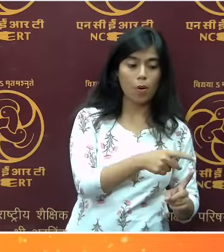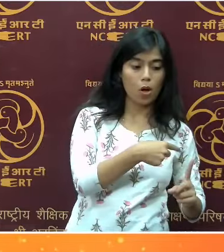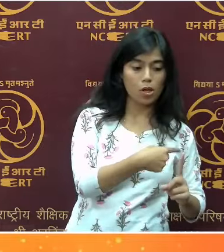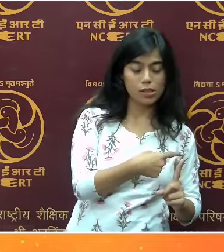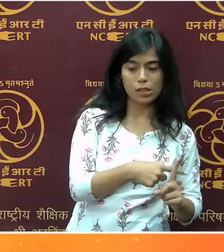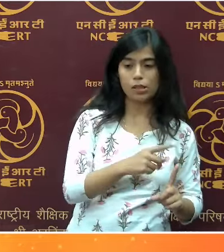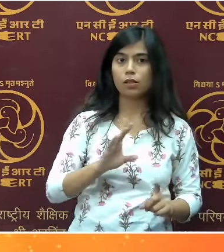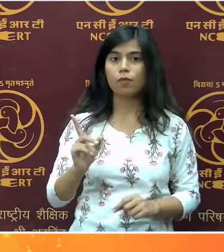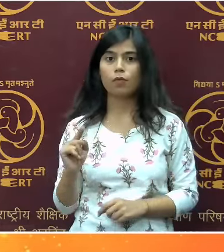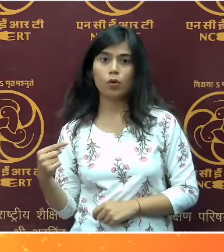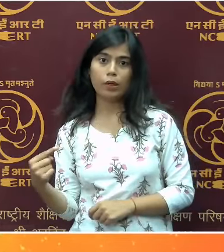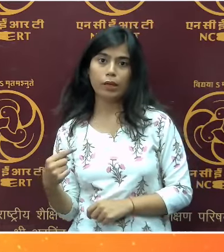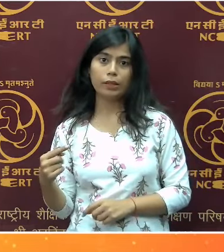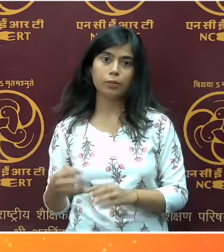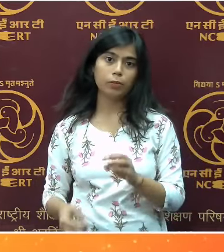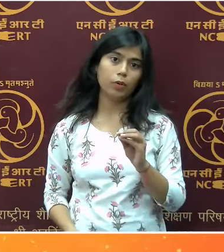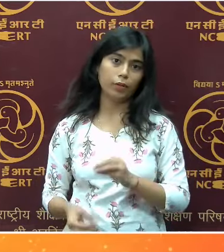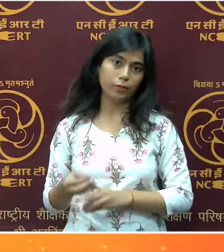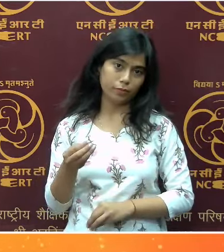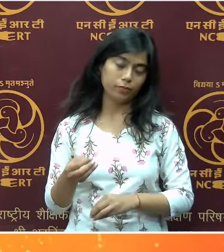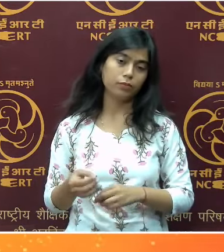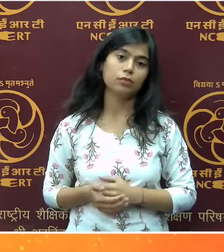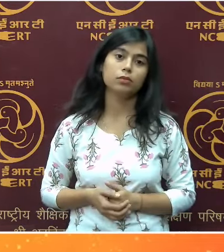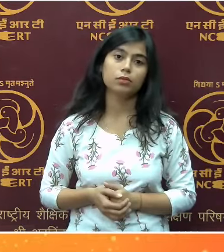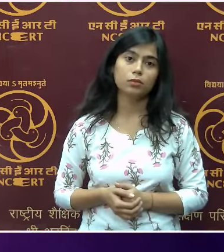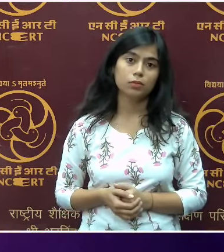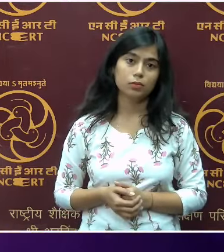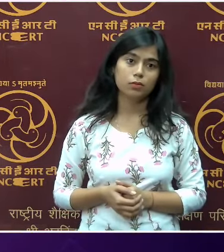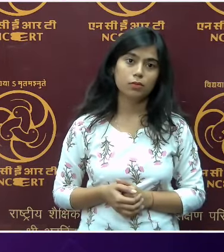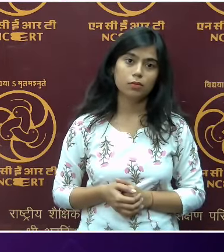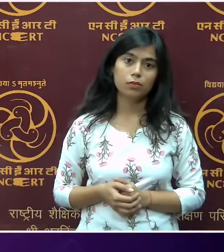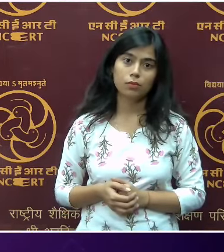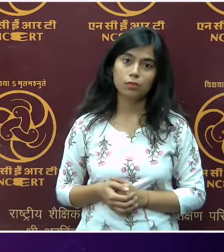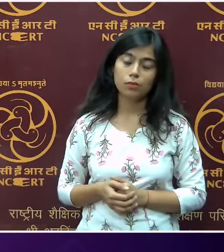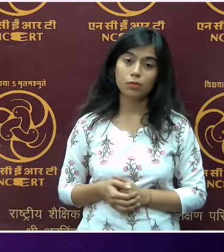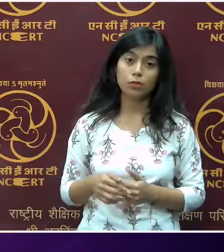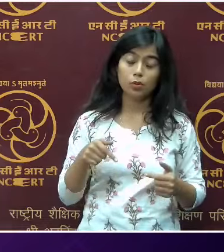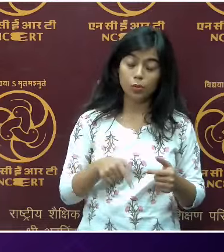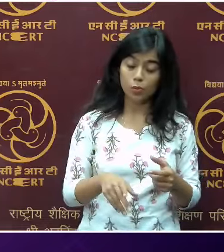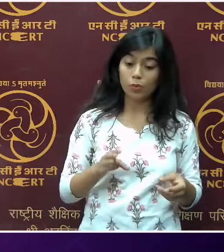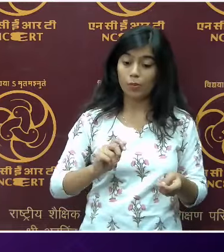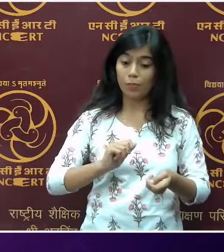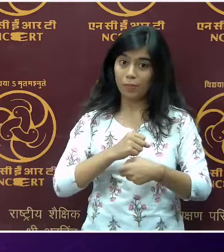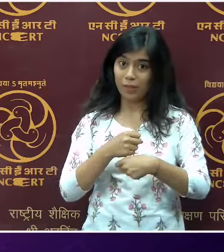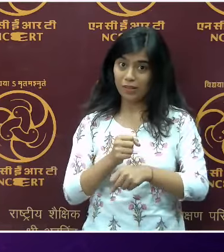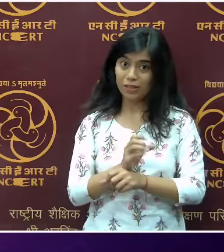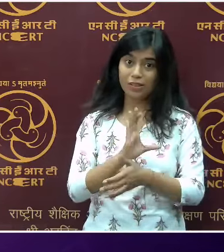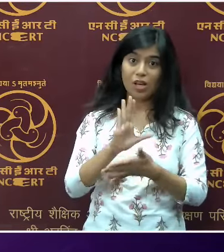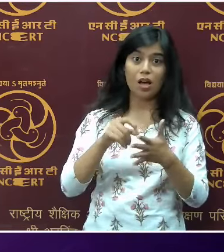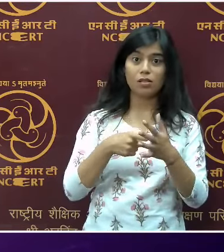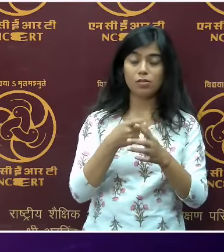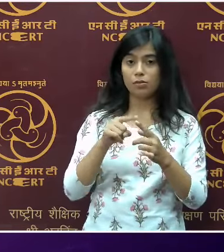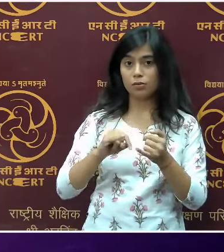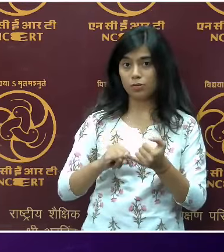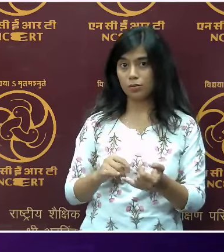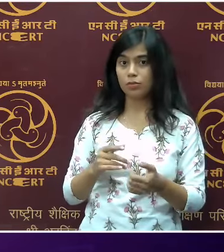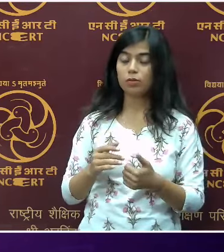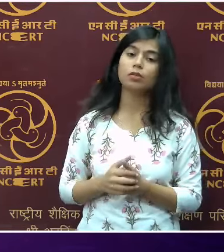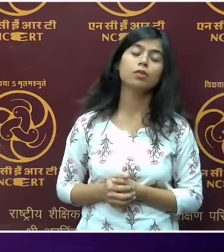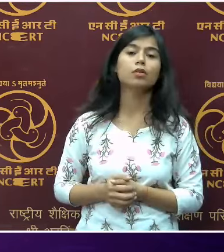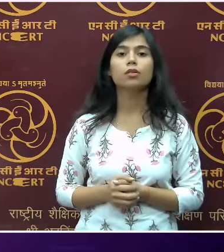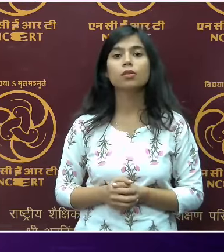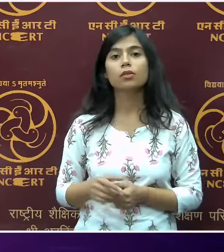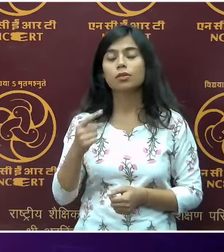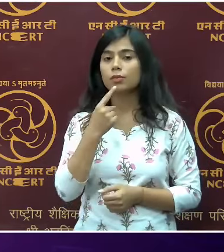negative charge, moves. So in this way the charge produce current in a circuit. Okay. So